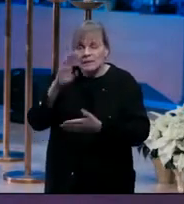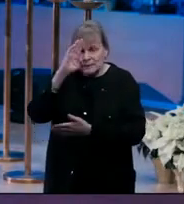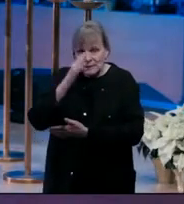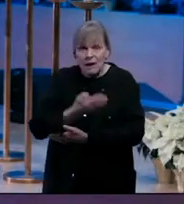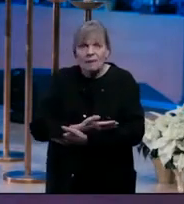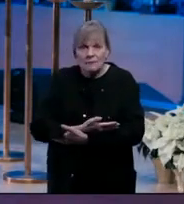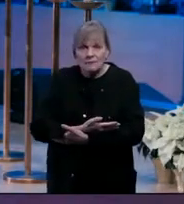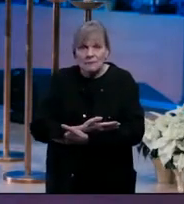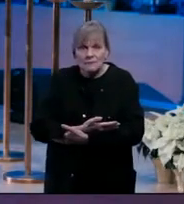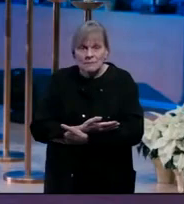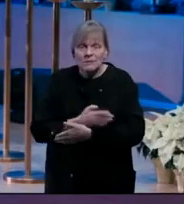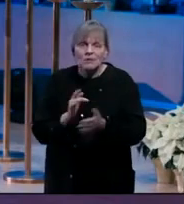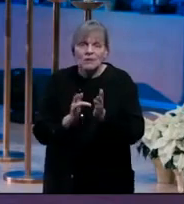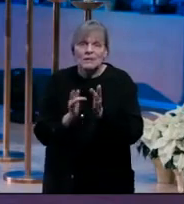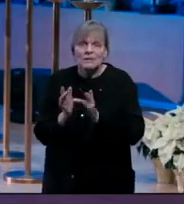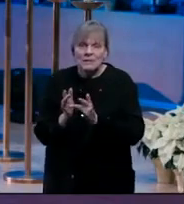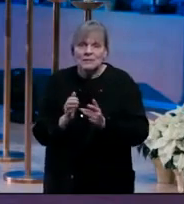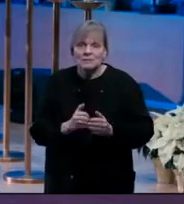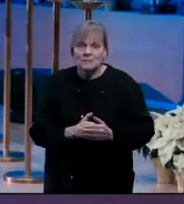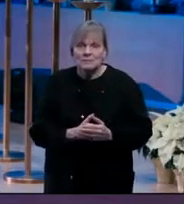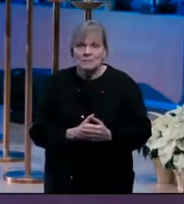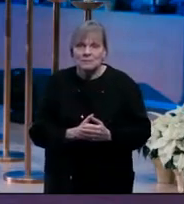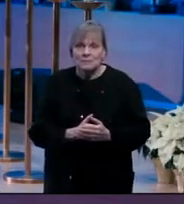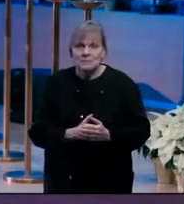son, Jesus.